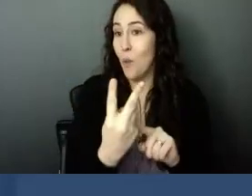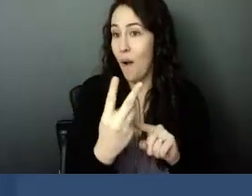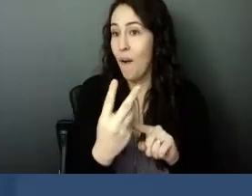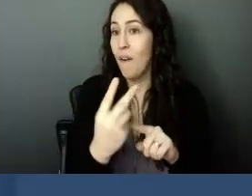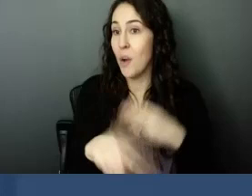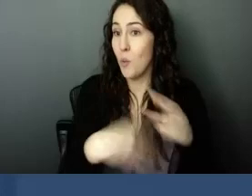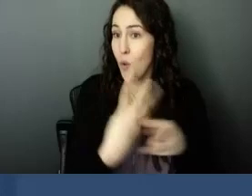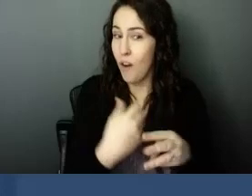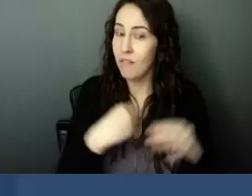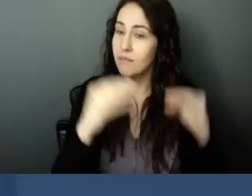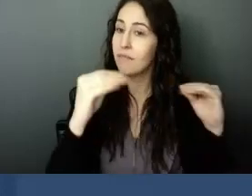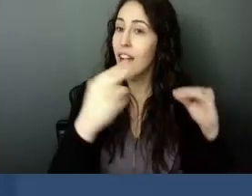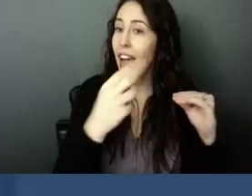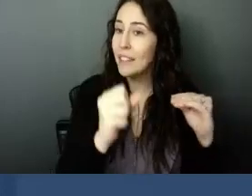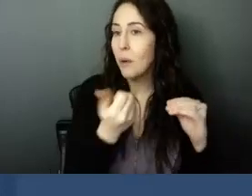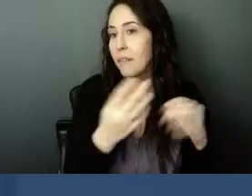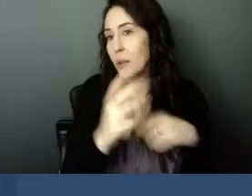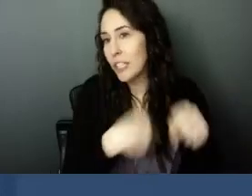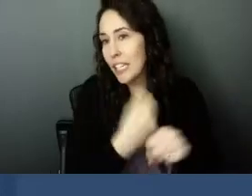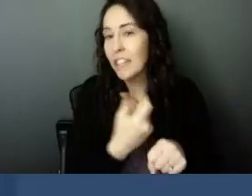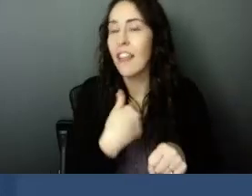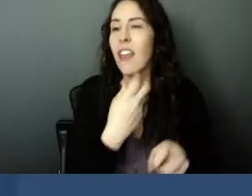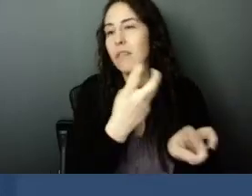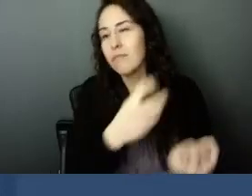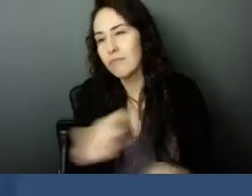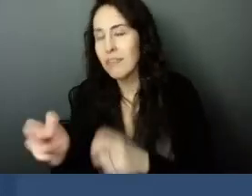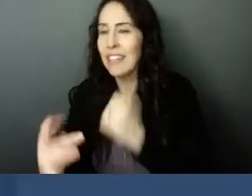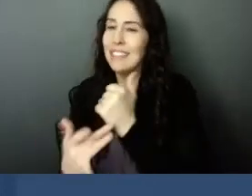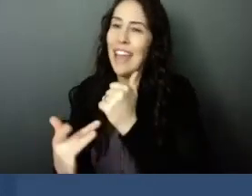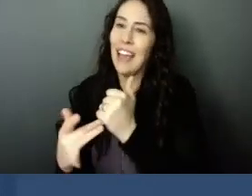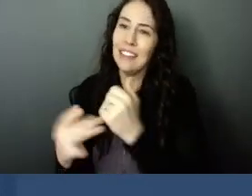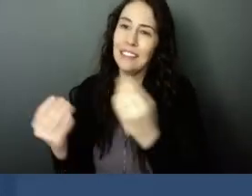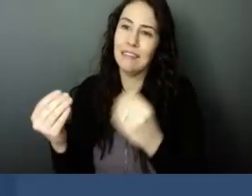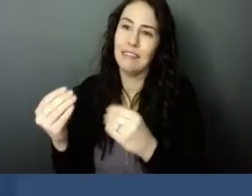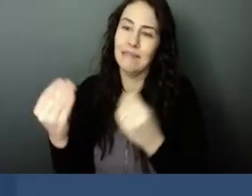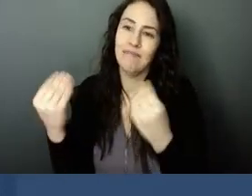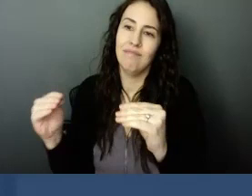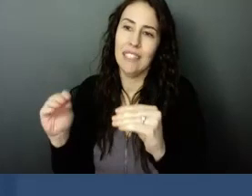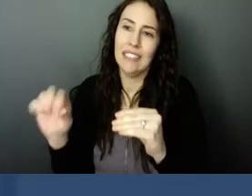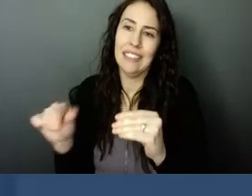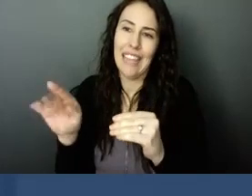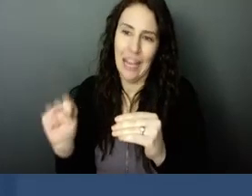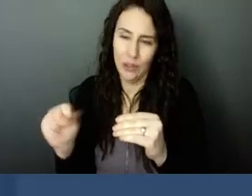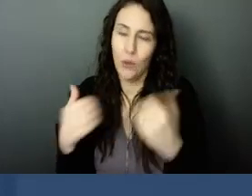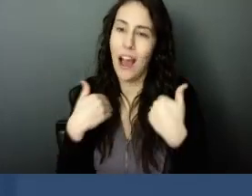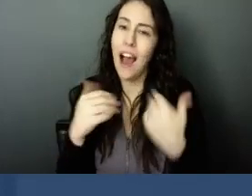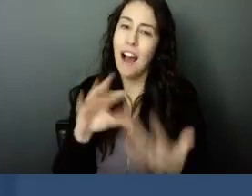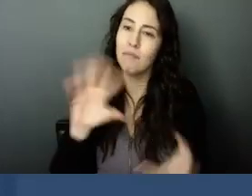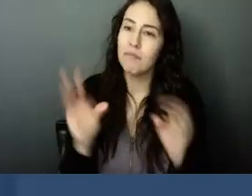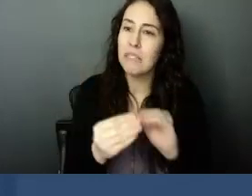school for a few years, and then I got into the tech sales side of things. So I have about 10 years of experience in kind of the education